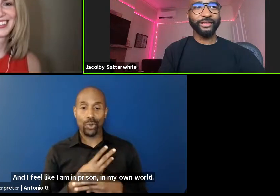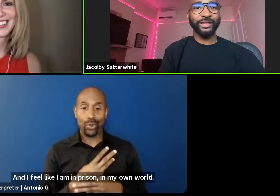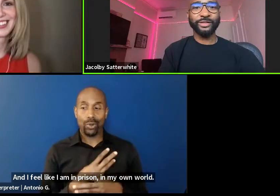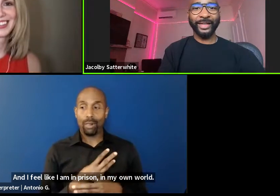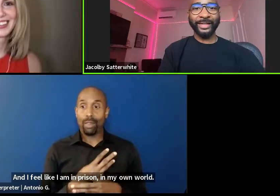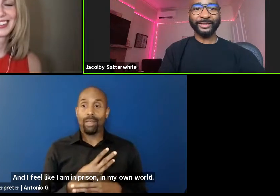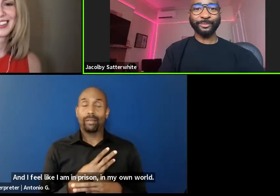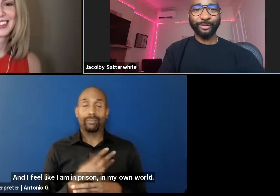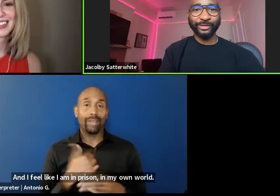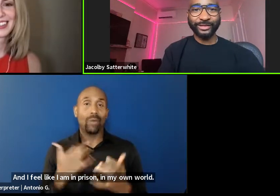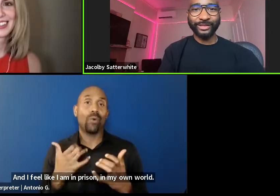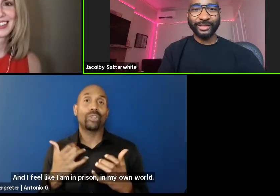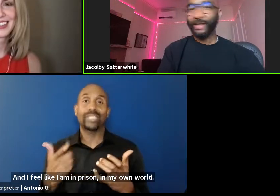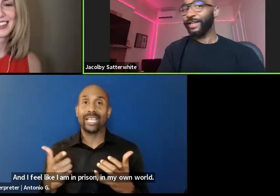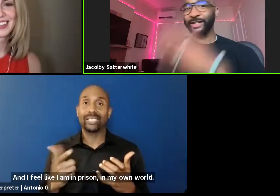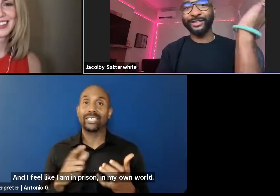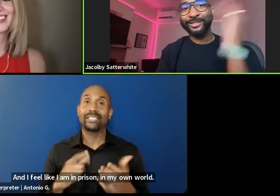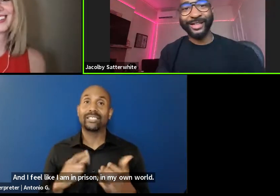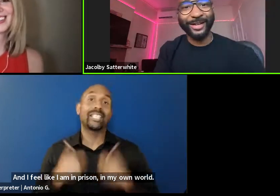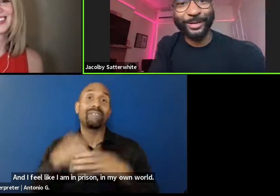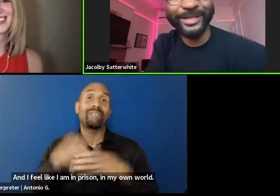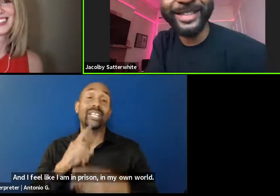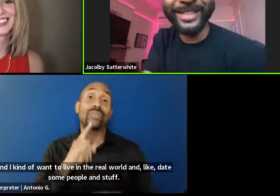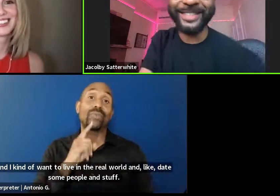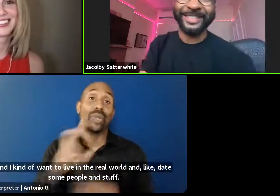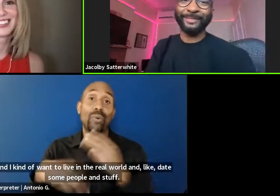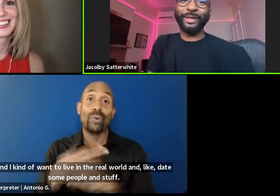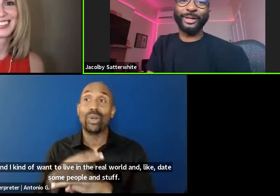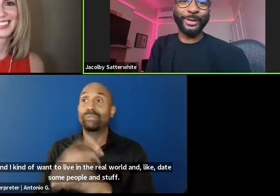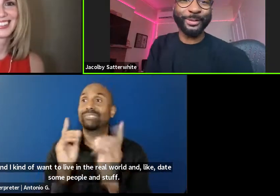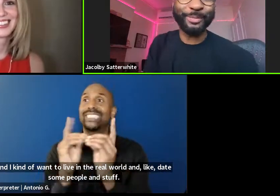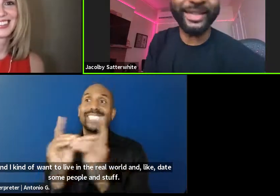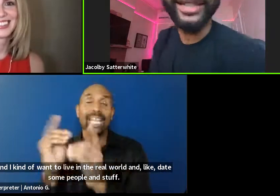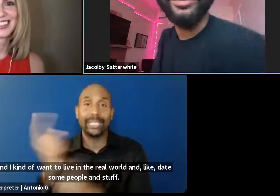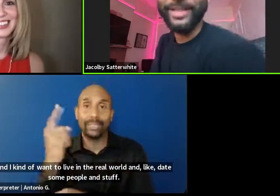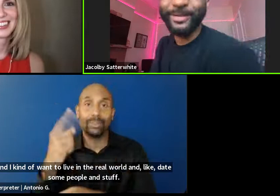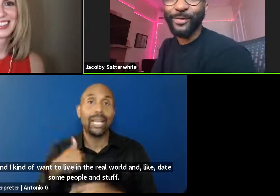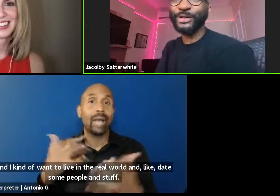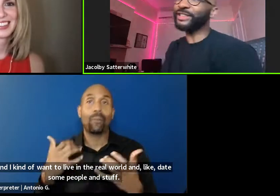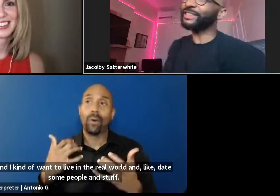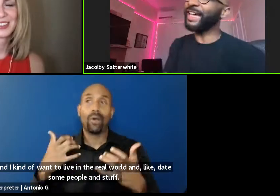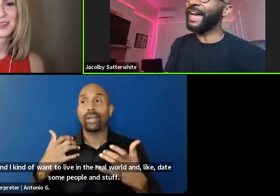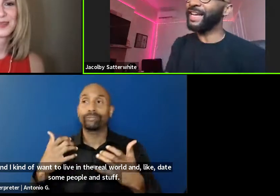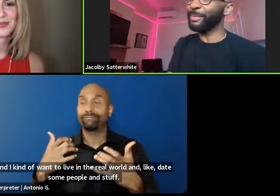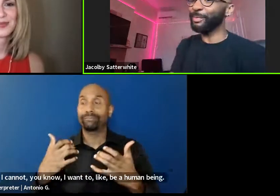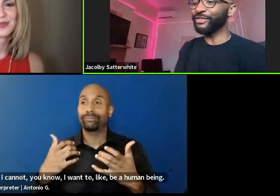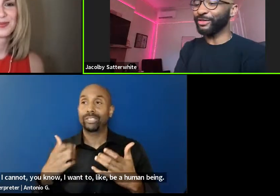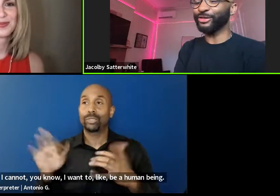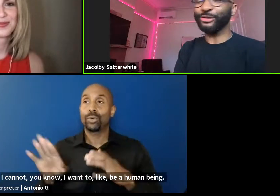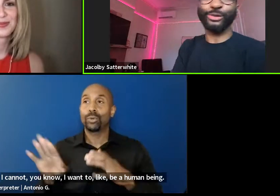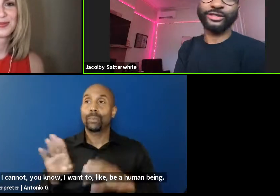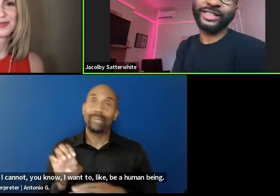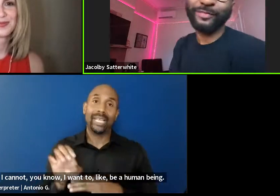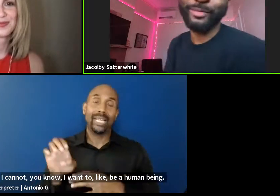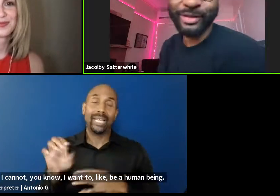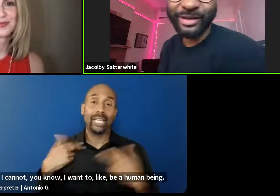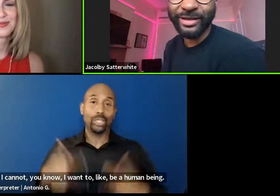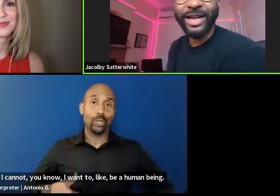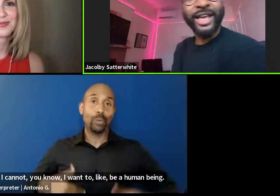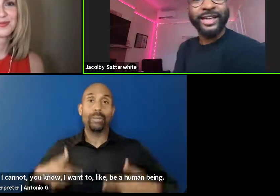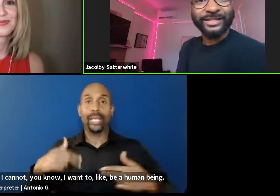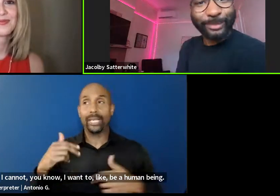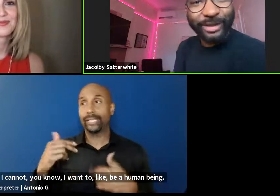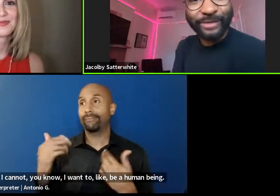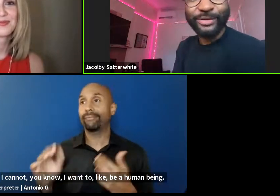like, you know, date some people and stuff. I can't, you know, like I want to like, be a human being, but unfortunately I am a prisoner to the world that I've been